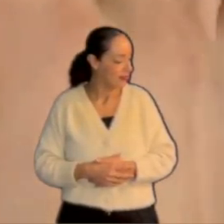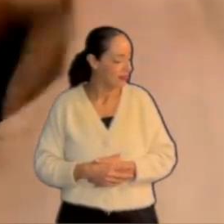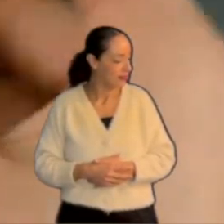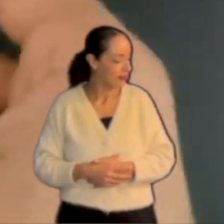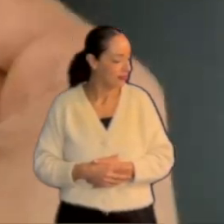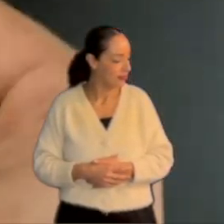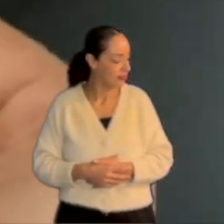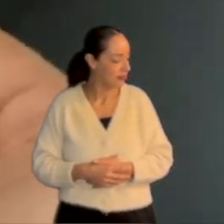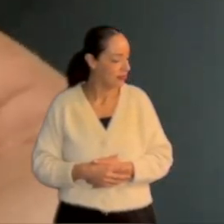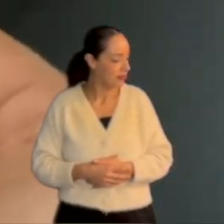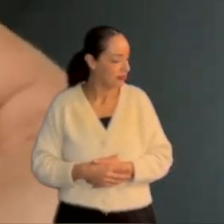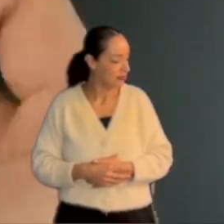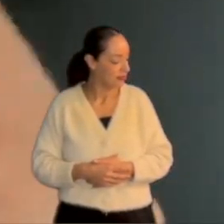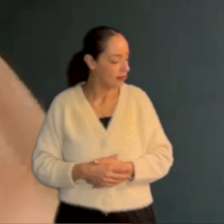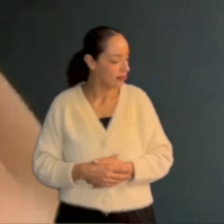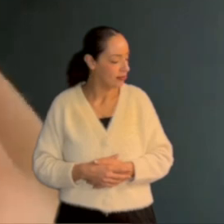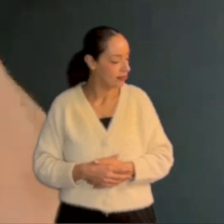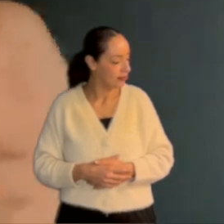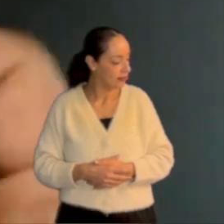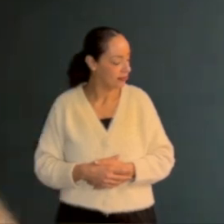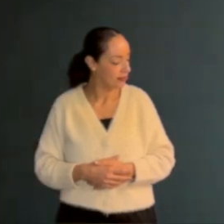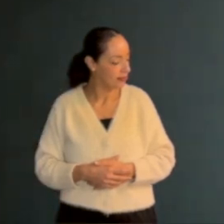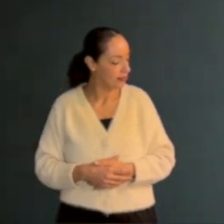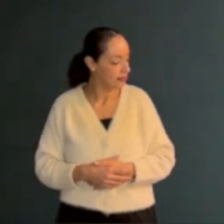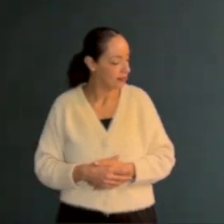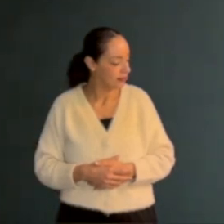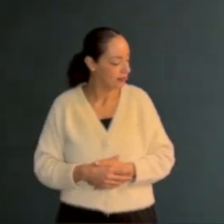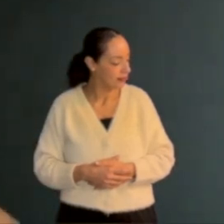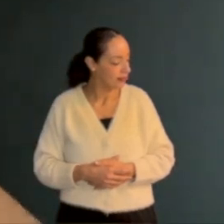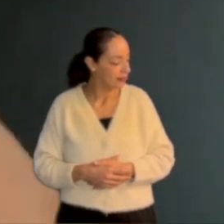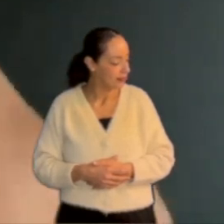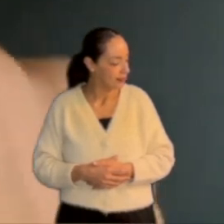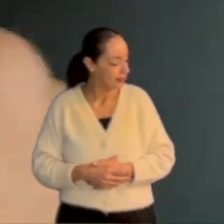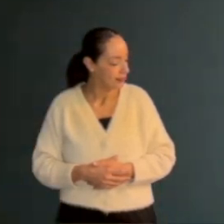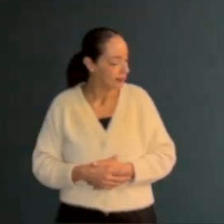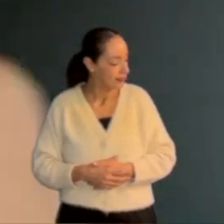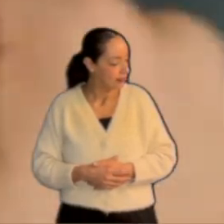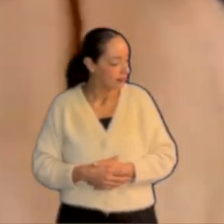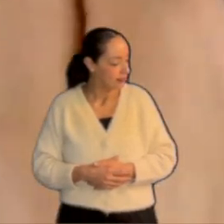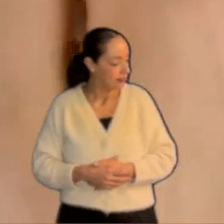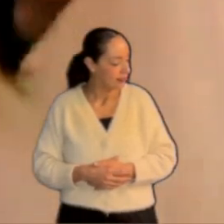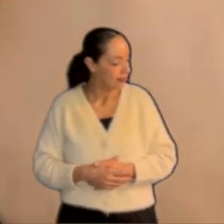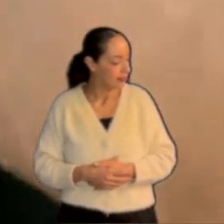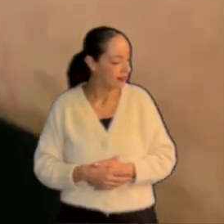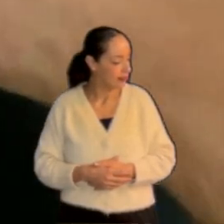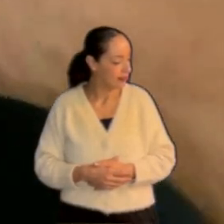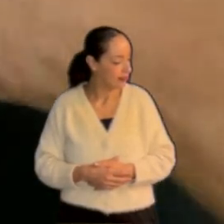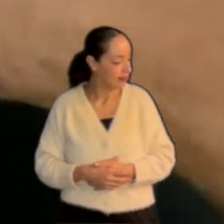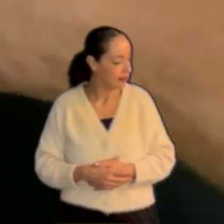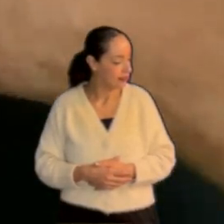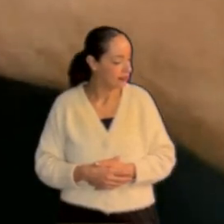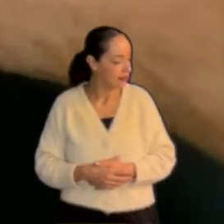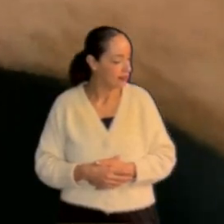Right. Turn the paper over and fold these two top corners down.